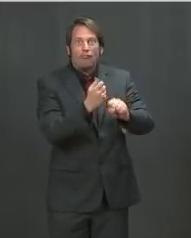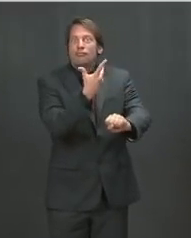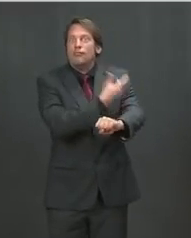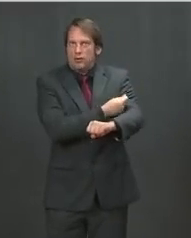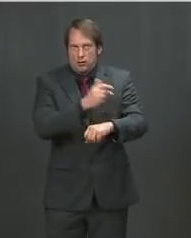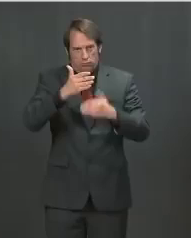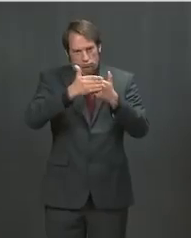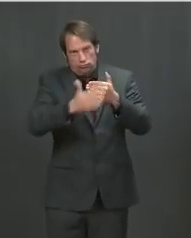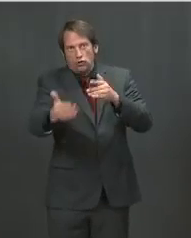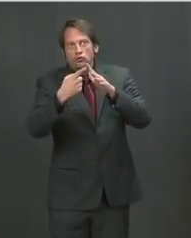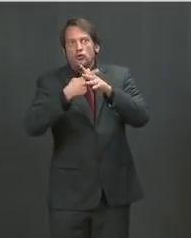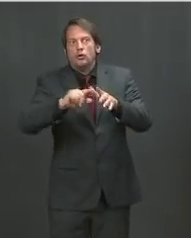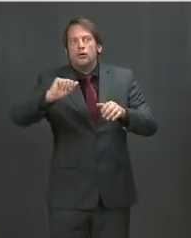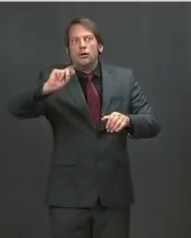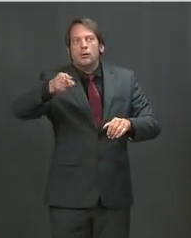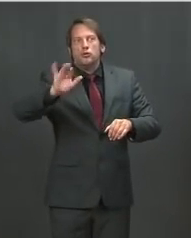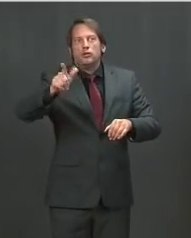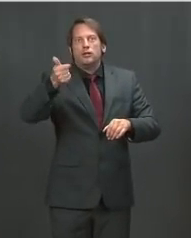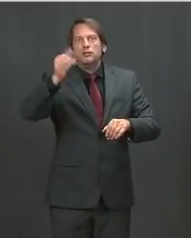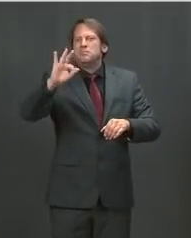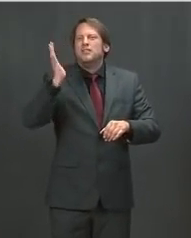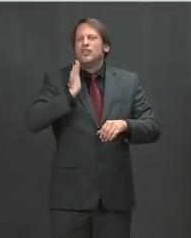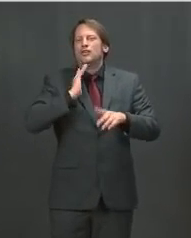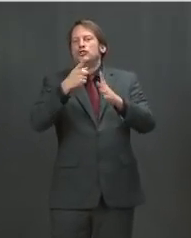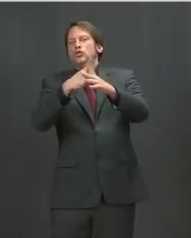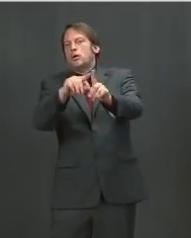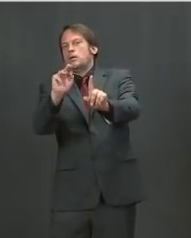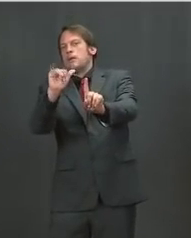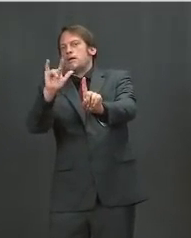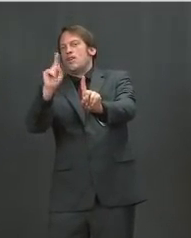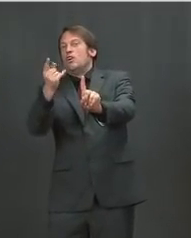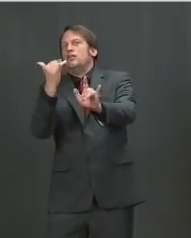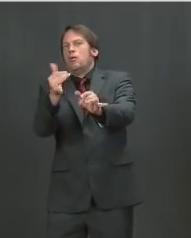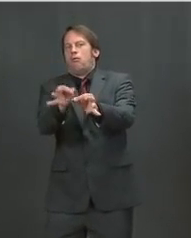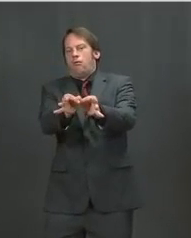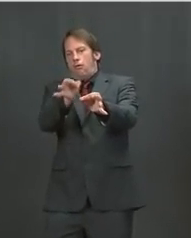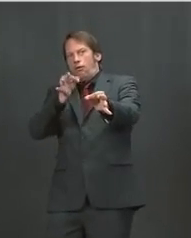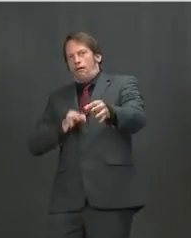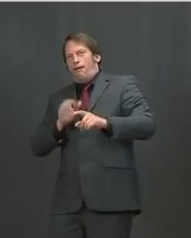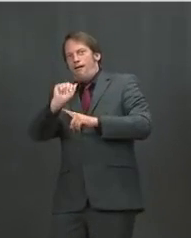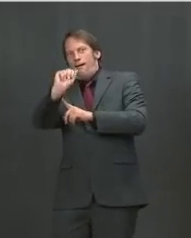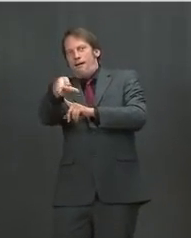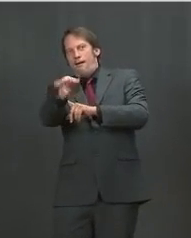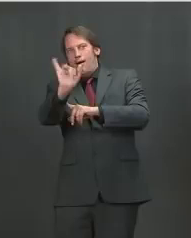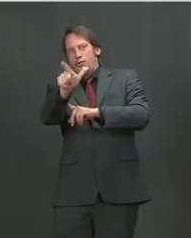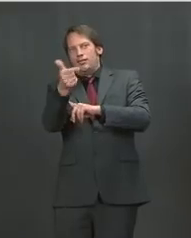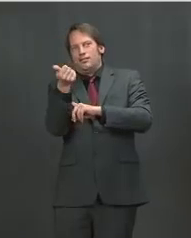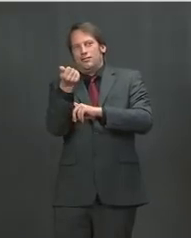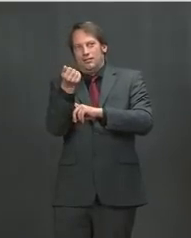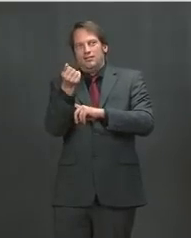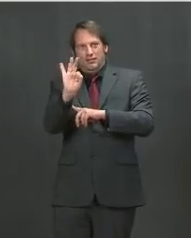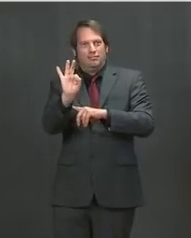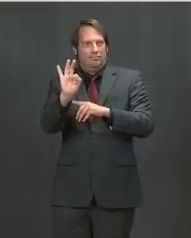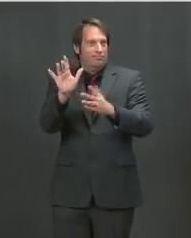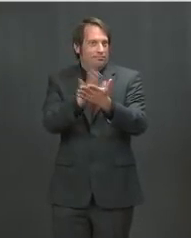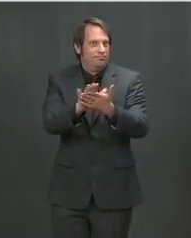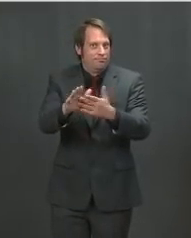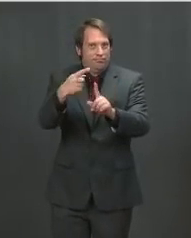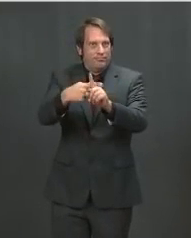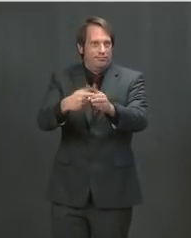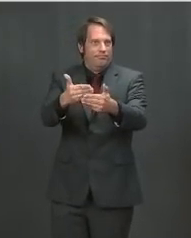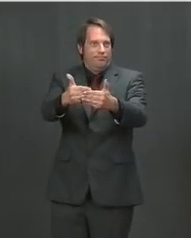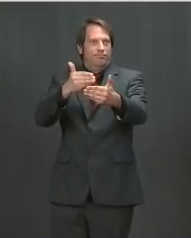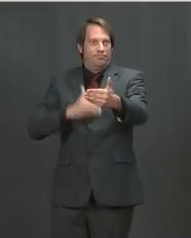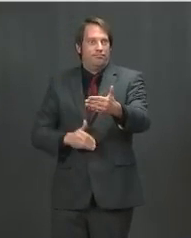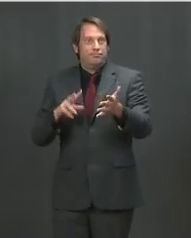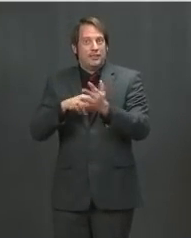ahead of the original May 1st timeline that he set last month. So this means that there is no better